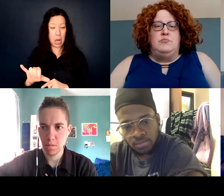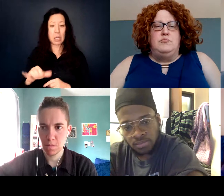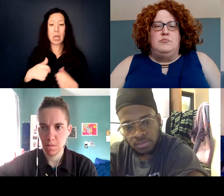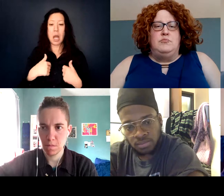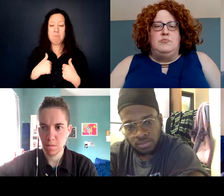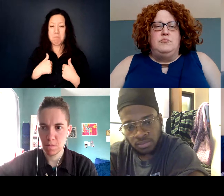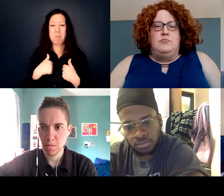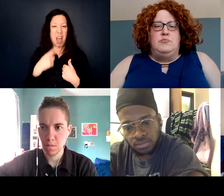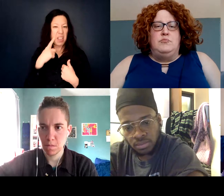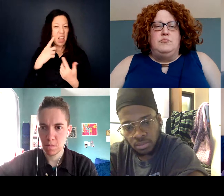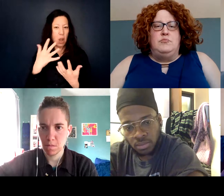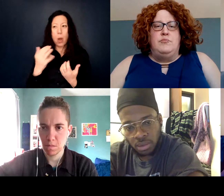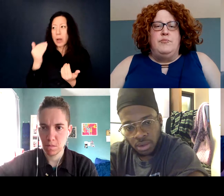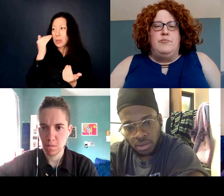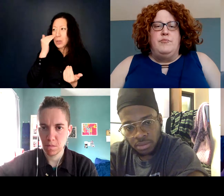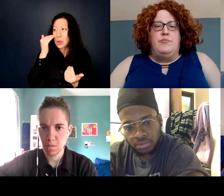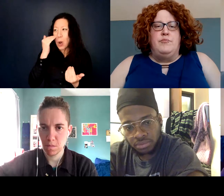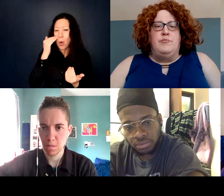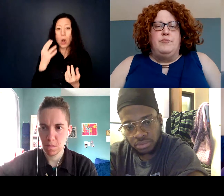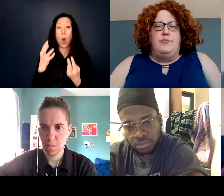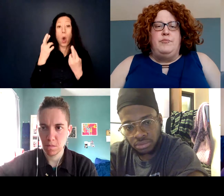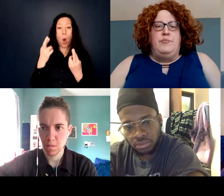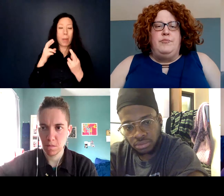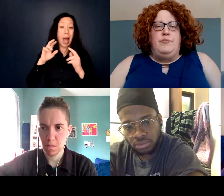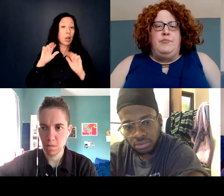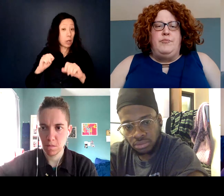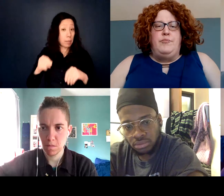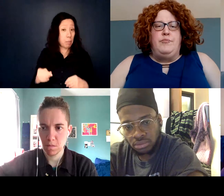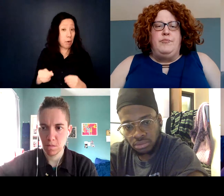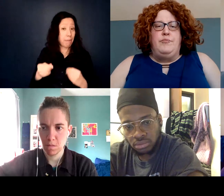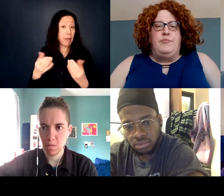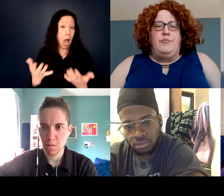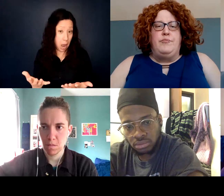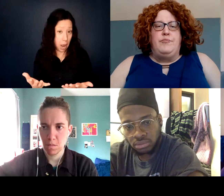hope to provide is like